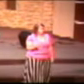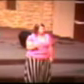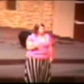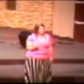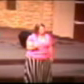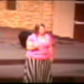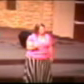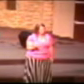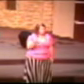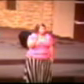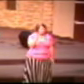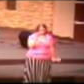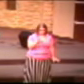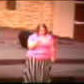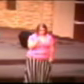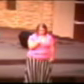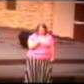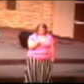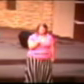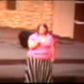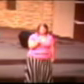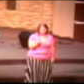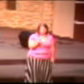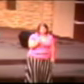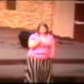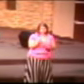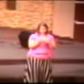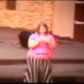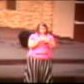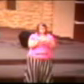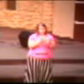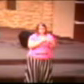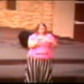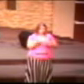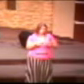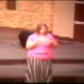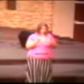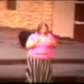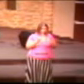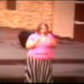Because if you do, your spiritual life is at stake.